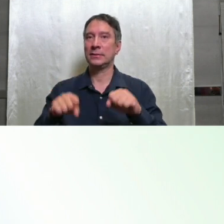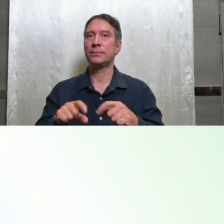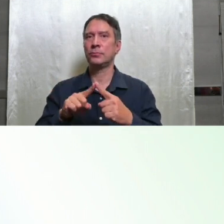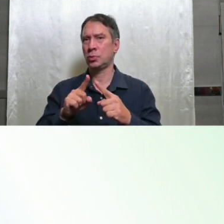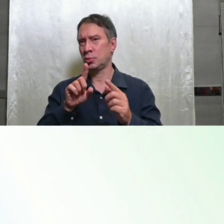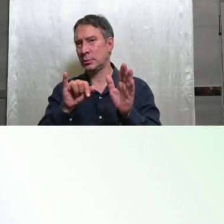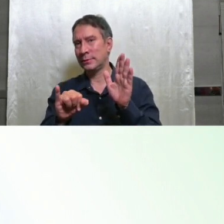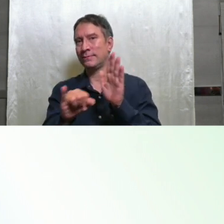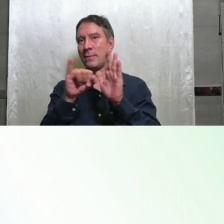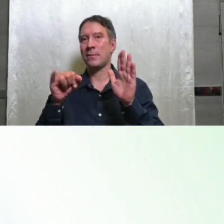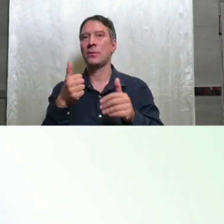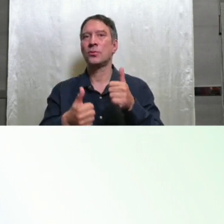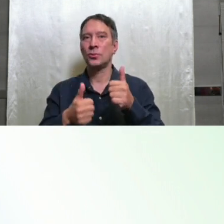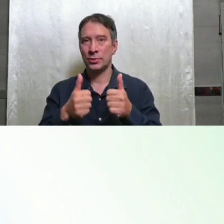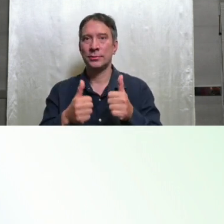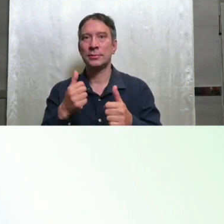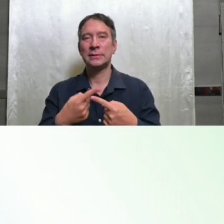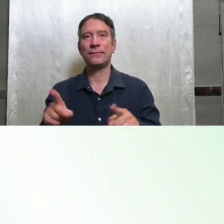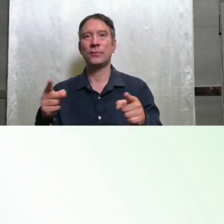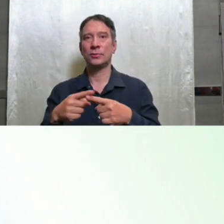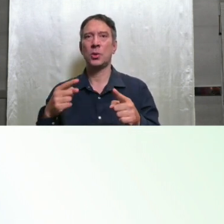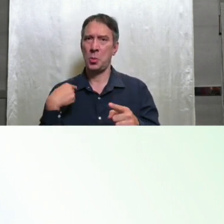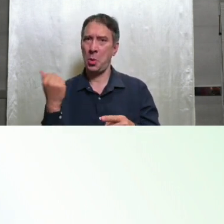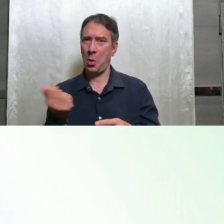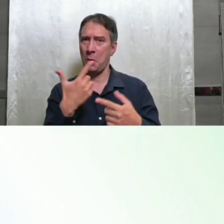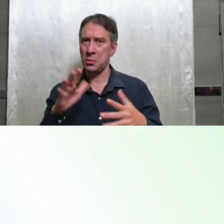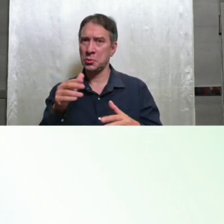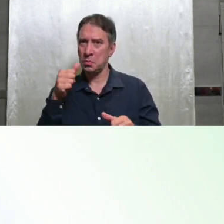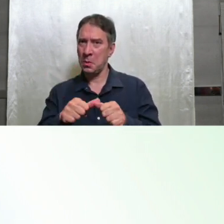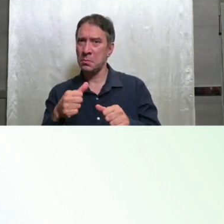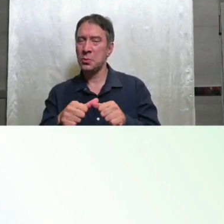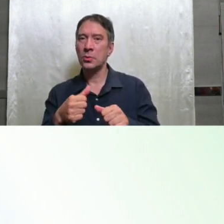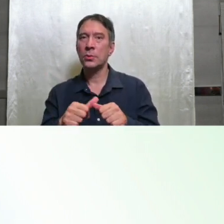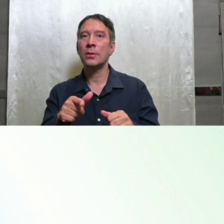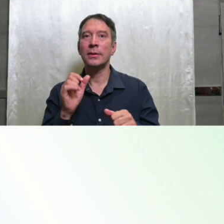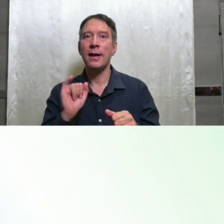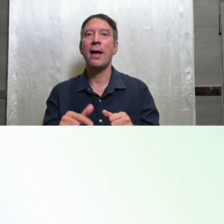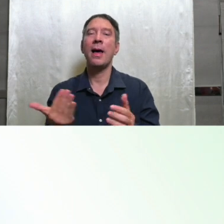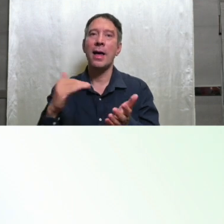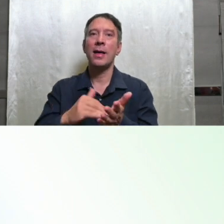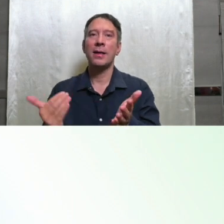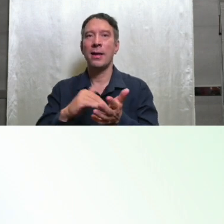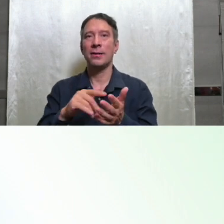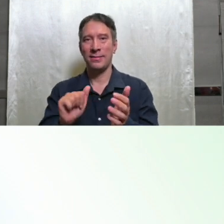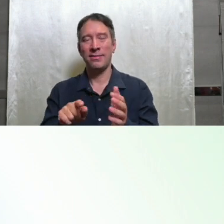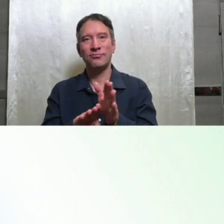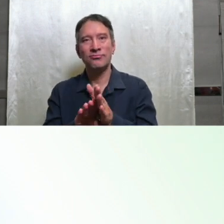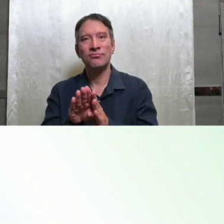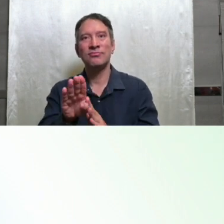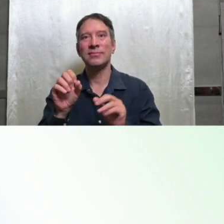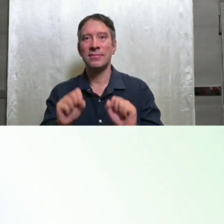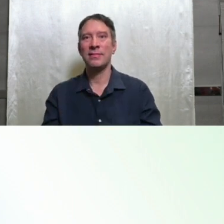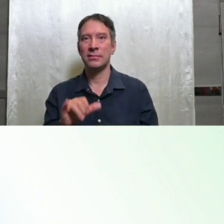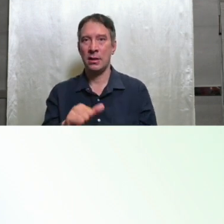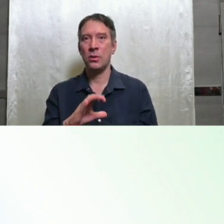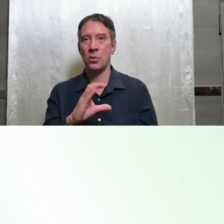them, wherever they might be. And that's recall. Next is co-author. You guys, teachers, already have great materials that you use to